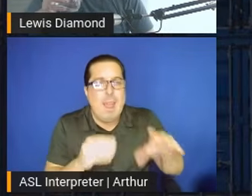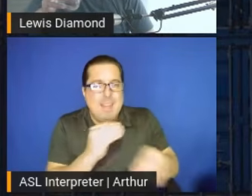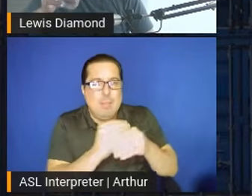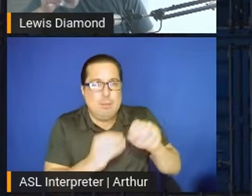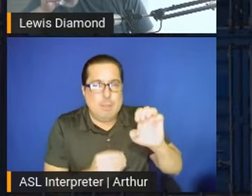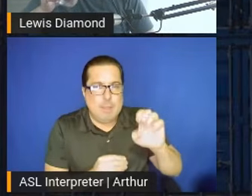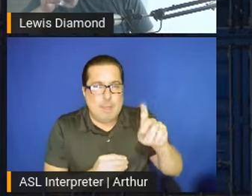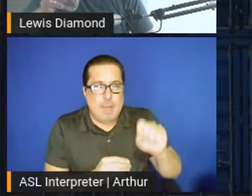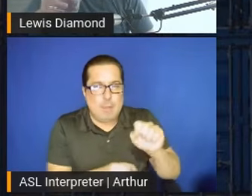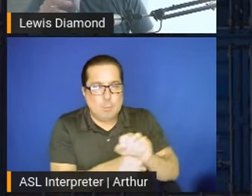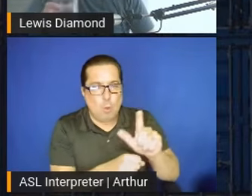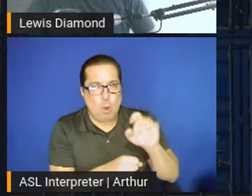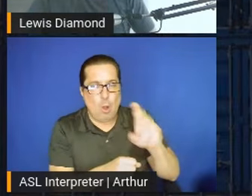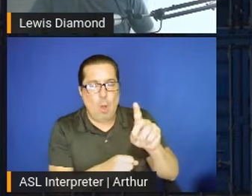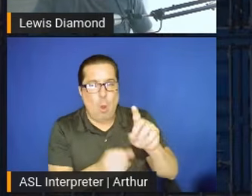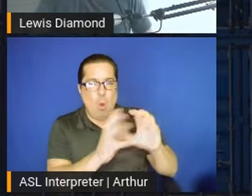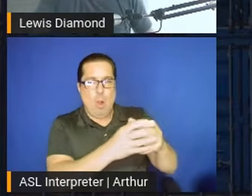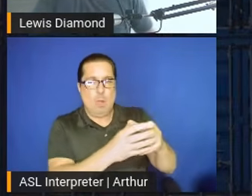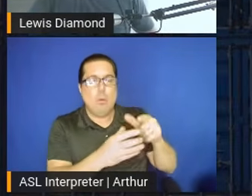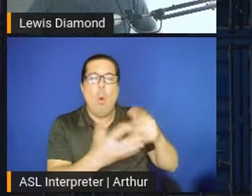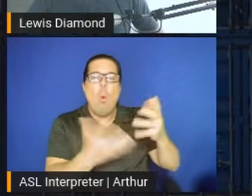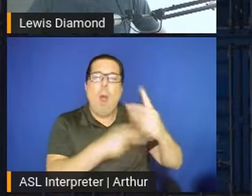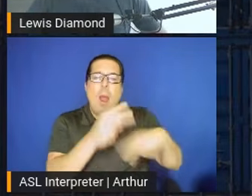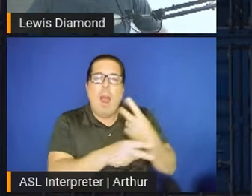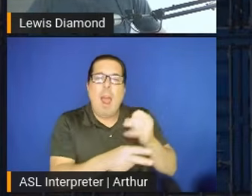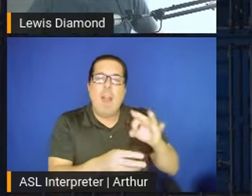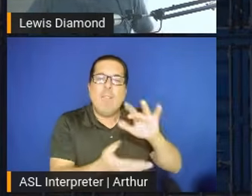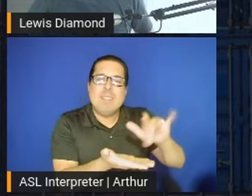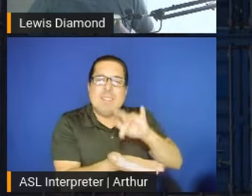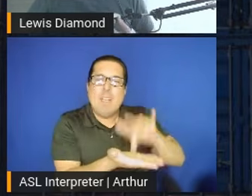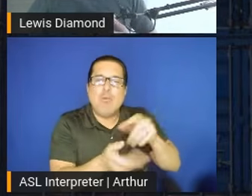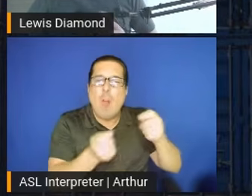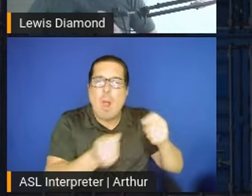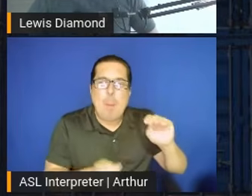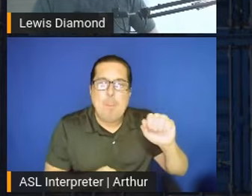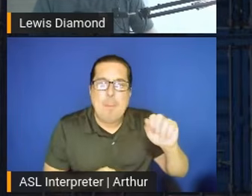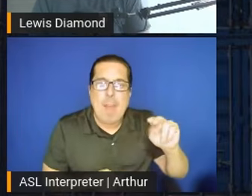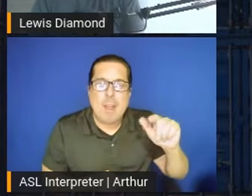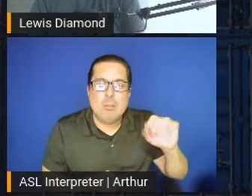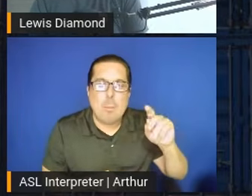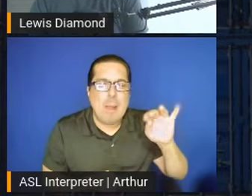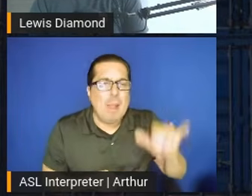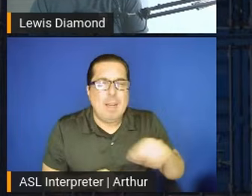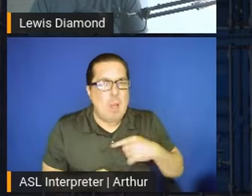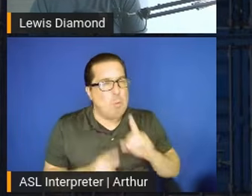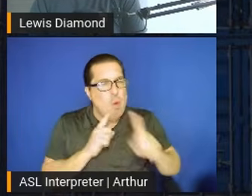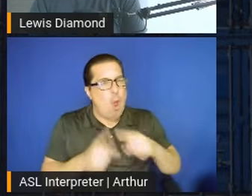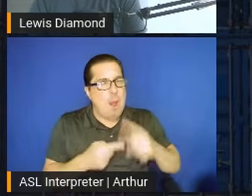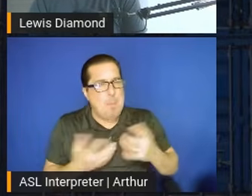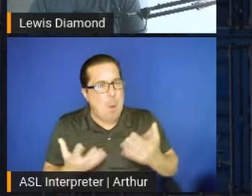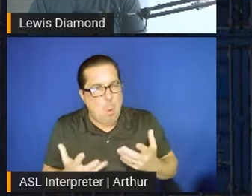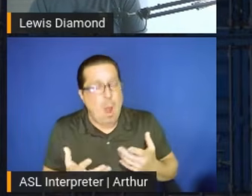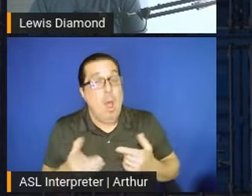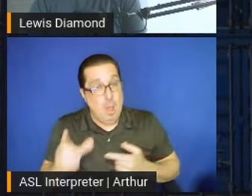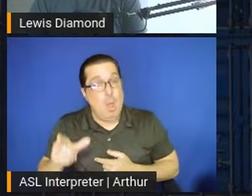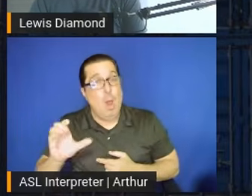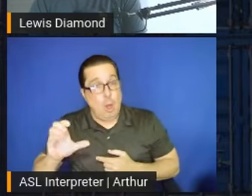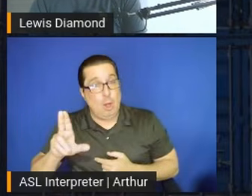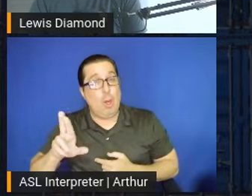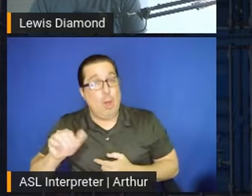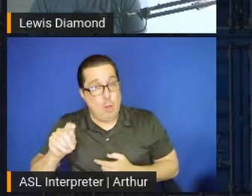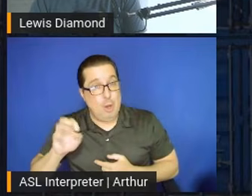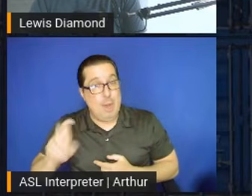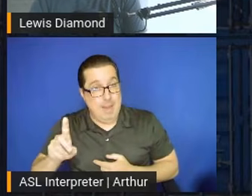clusters. What kind of central manageability capability do I mean? So curated package is a good